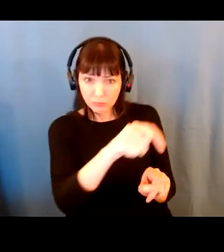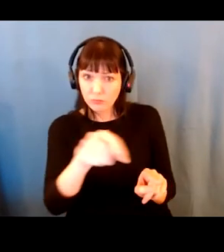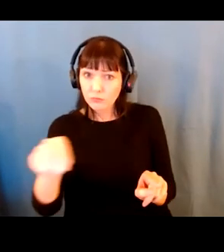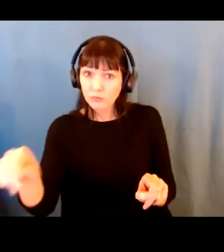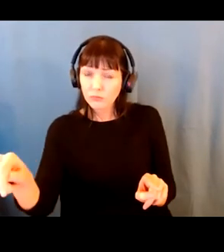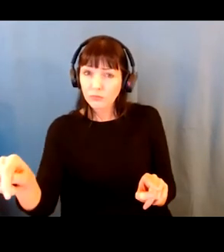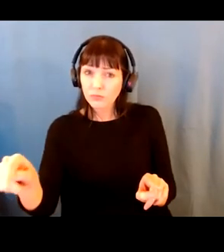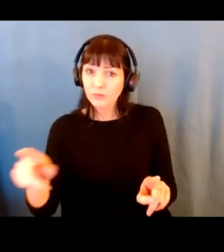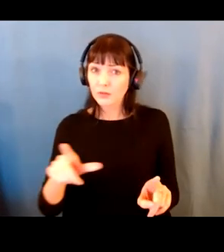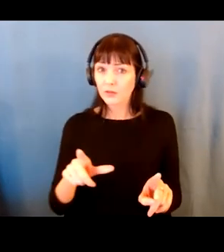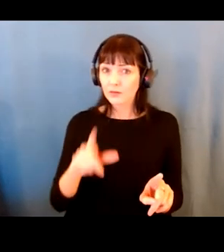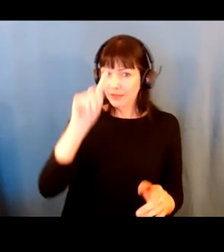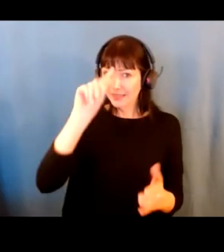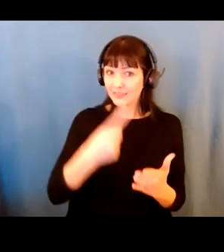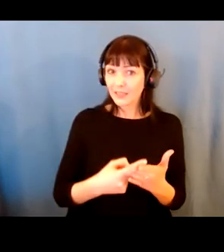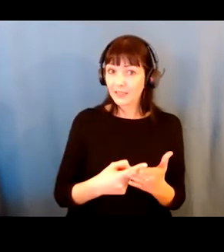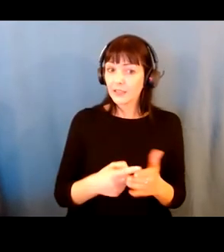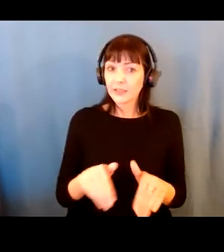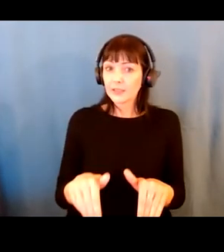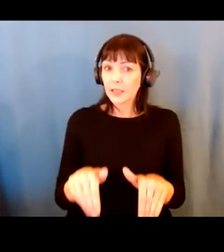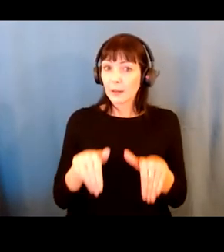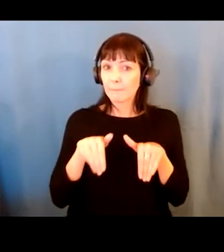they adhere to the ableism themselves that